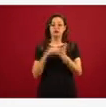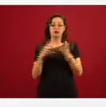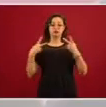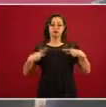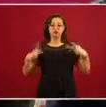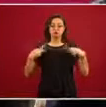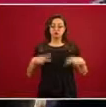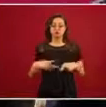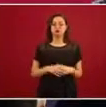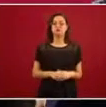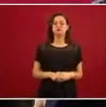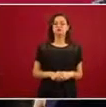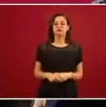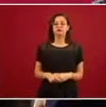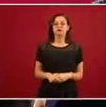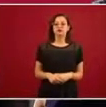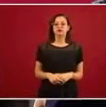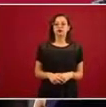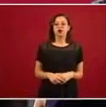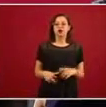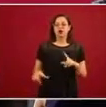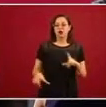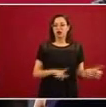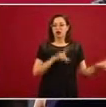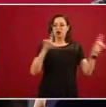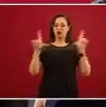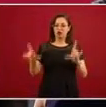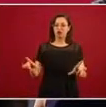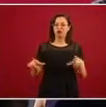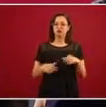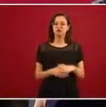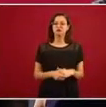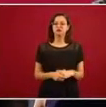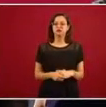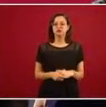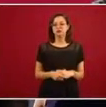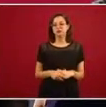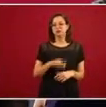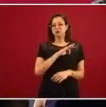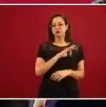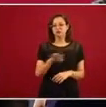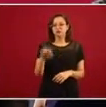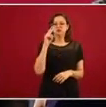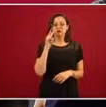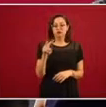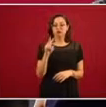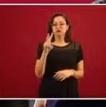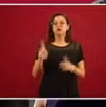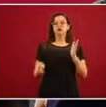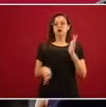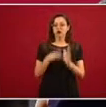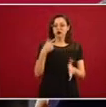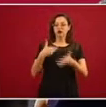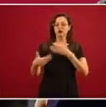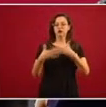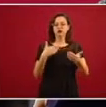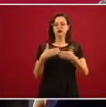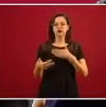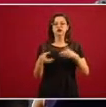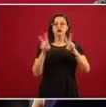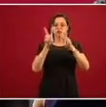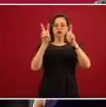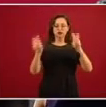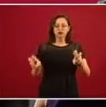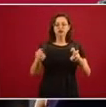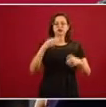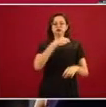the incidence in each state per 100,000 inhabitants. Here we have the other